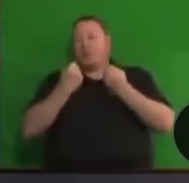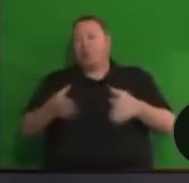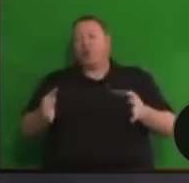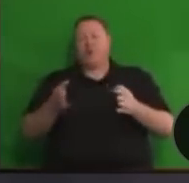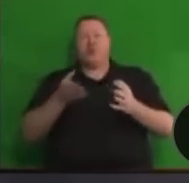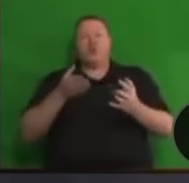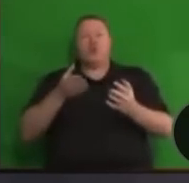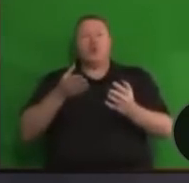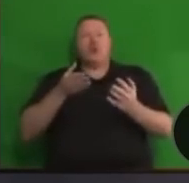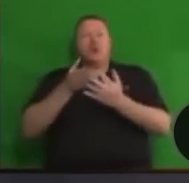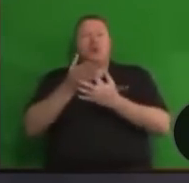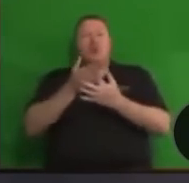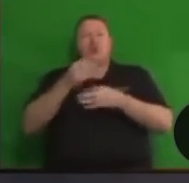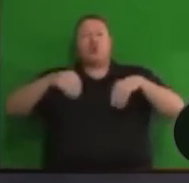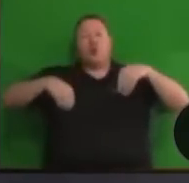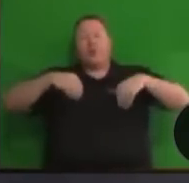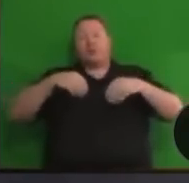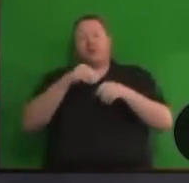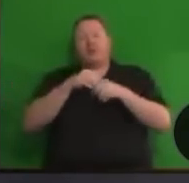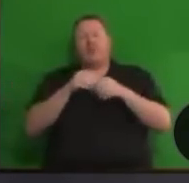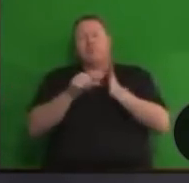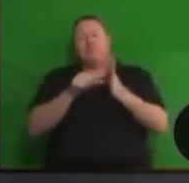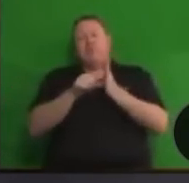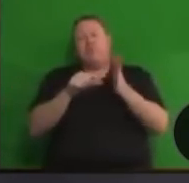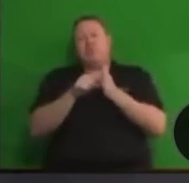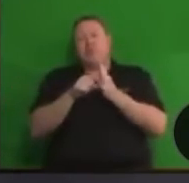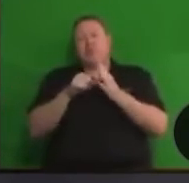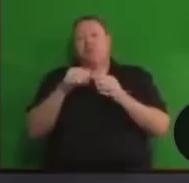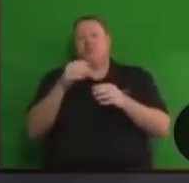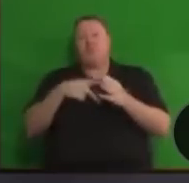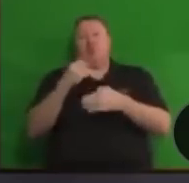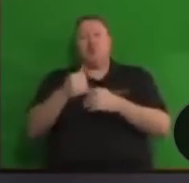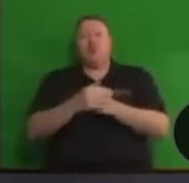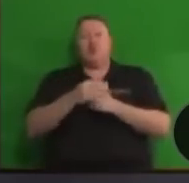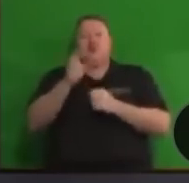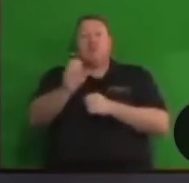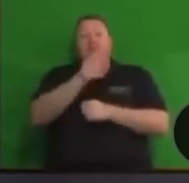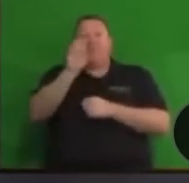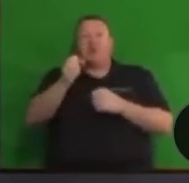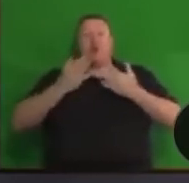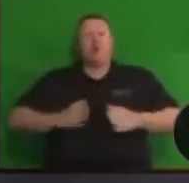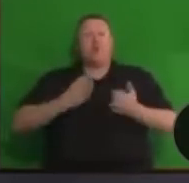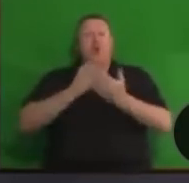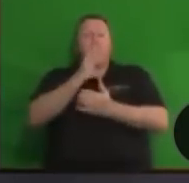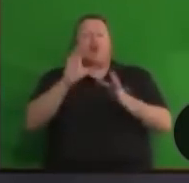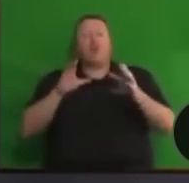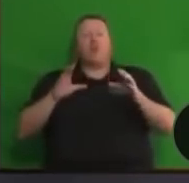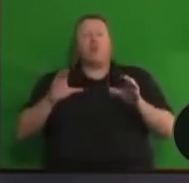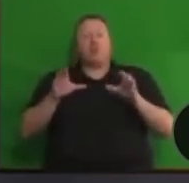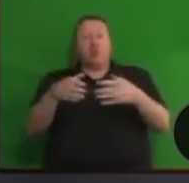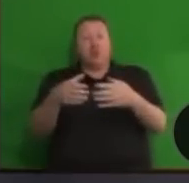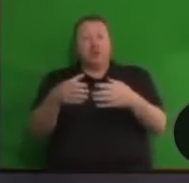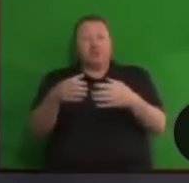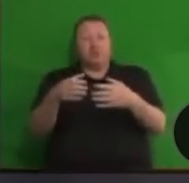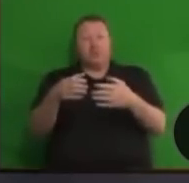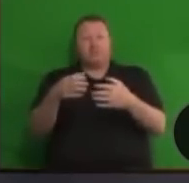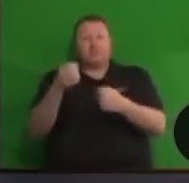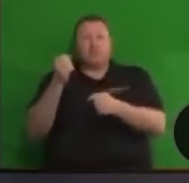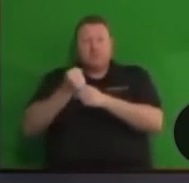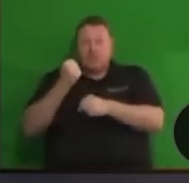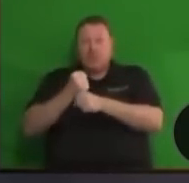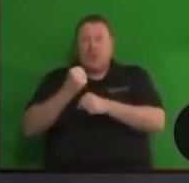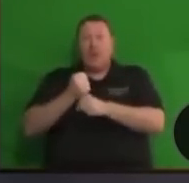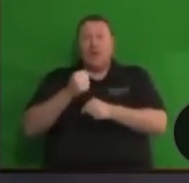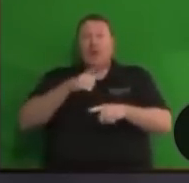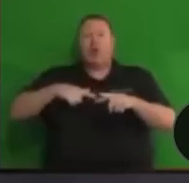essential projects. The South African Human Rights Commission compelling local governments to fulfill their